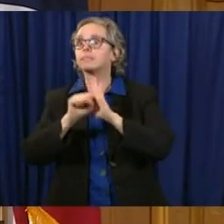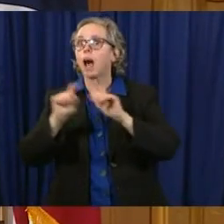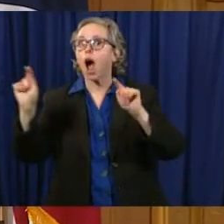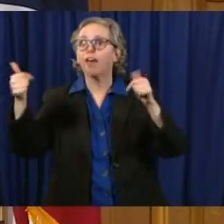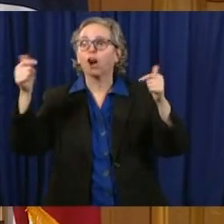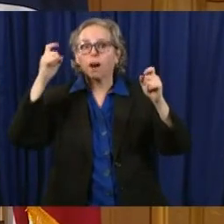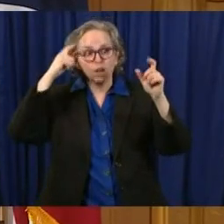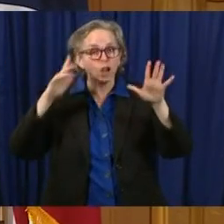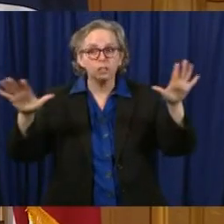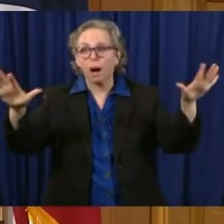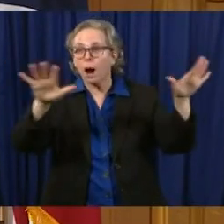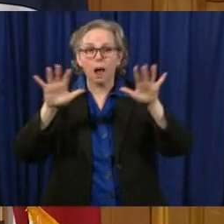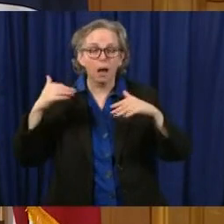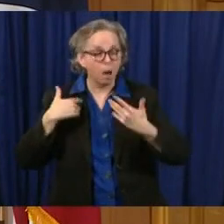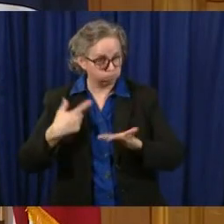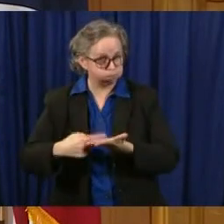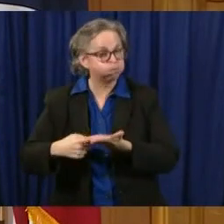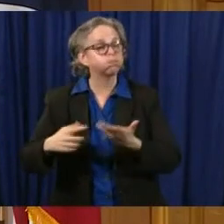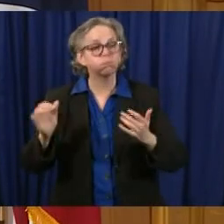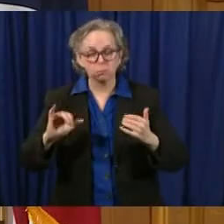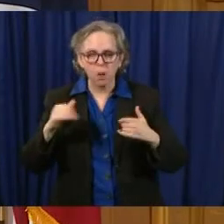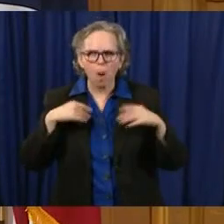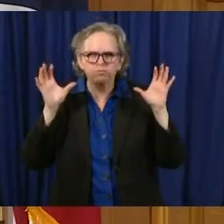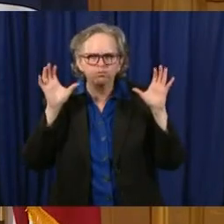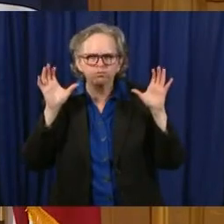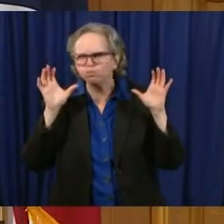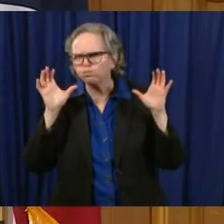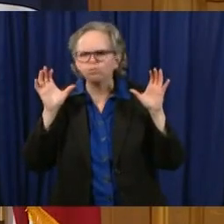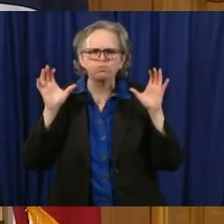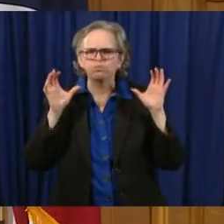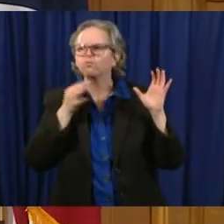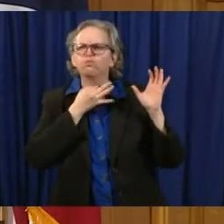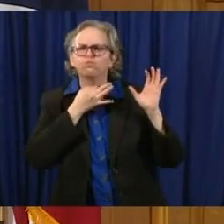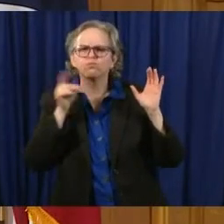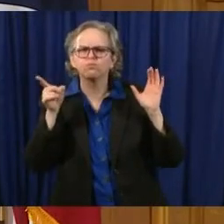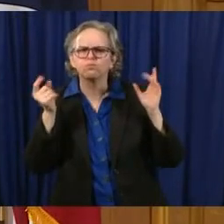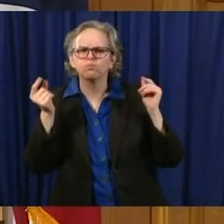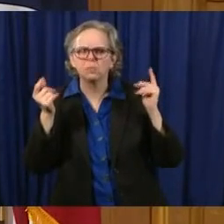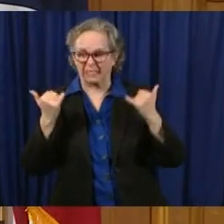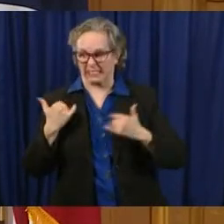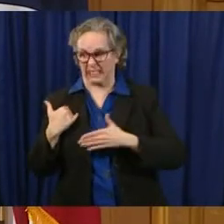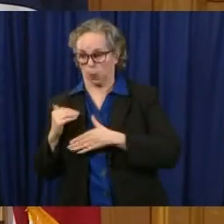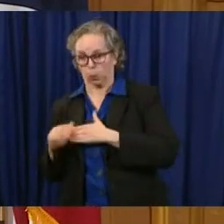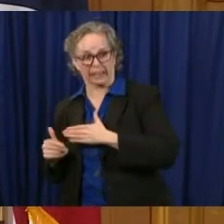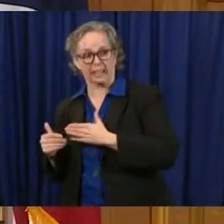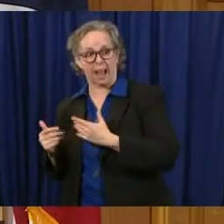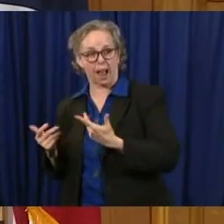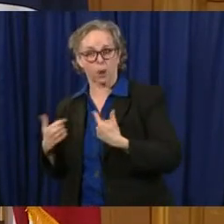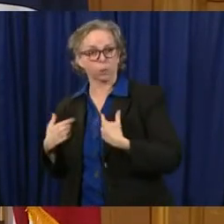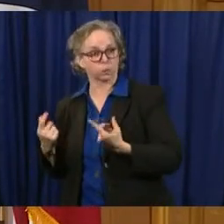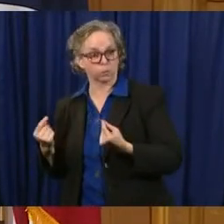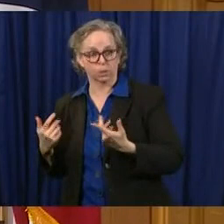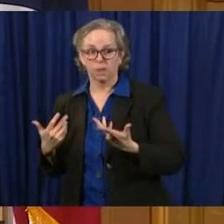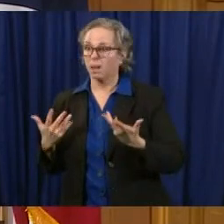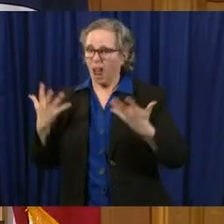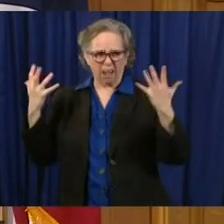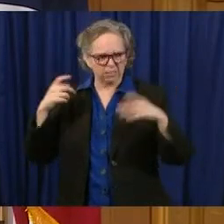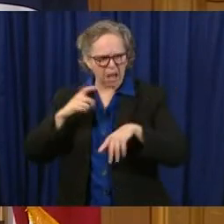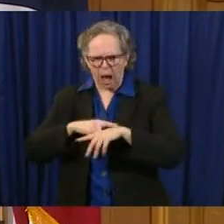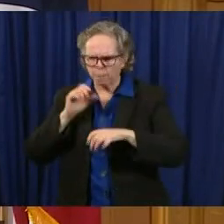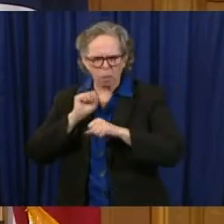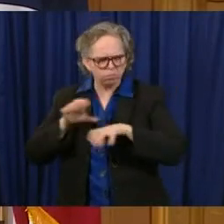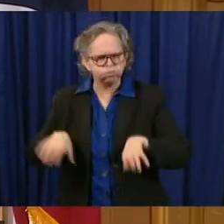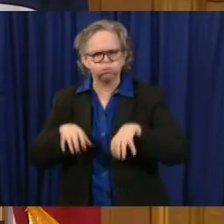Lieutenant Governor indicated, we spent a good part of this weekend working on what the next steps will